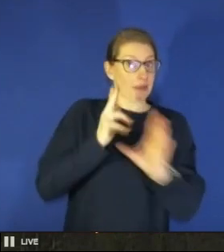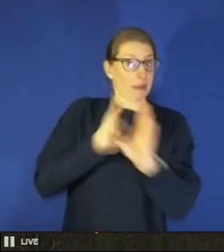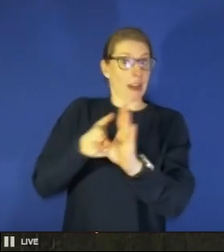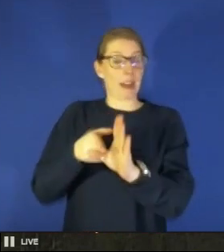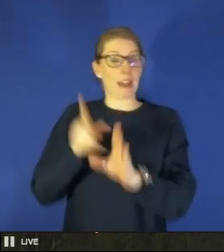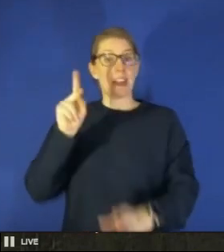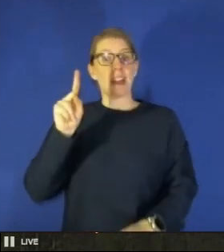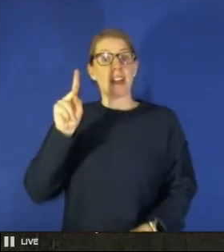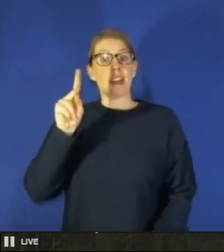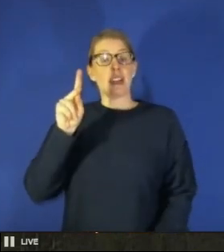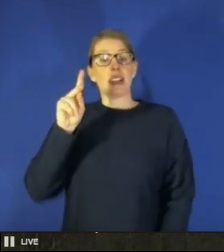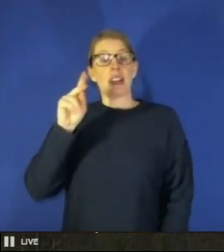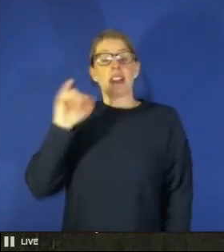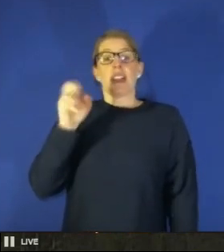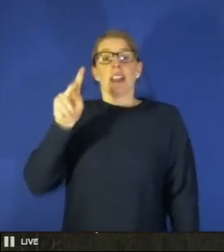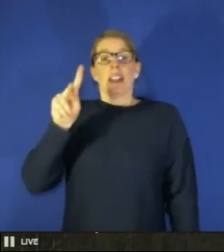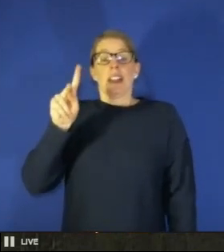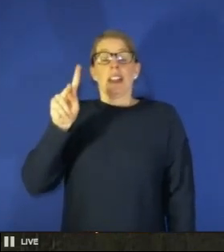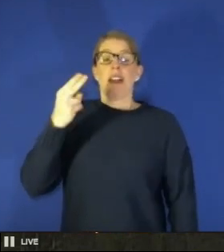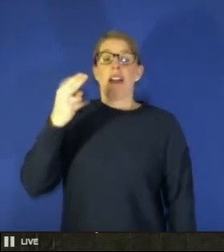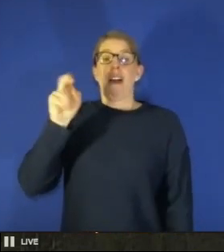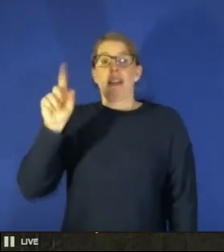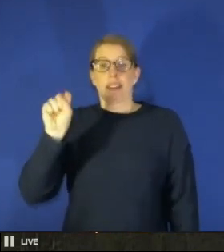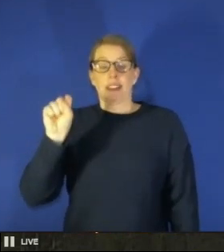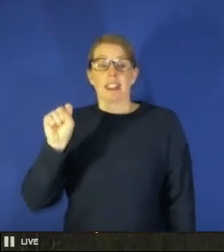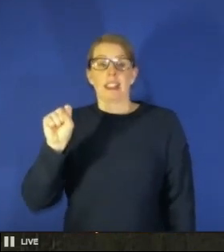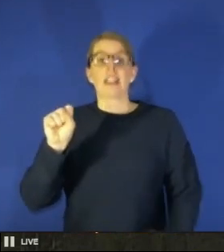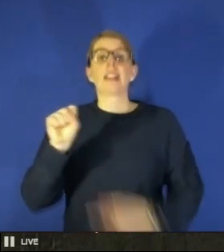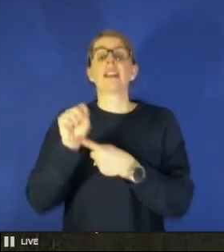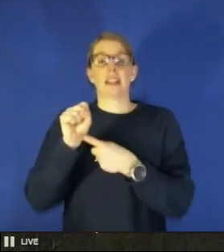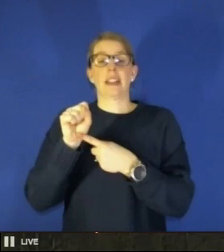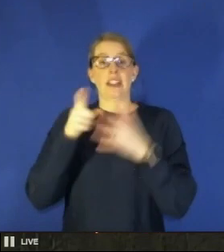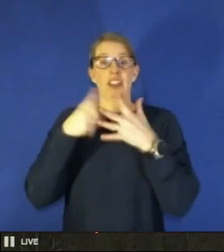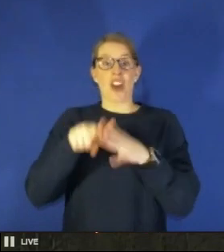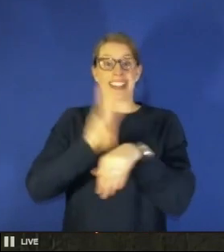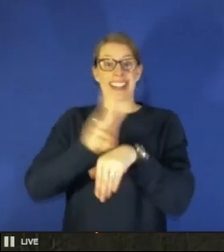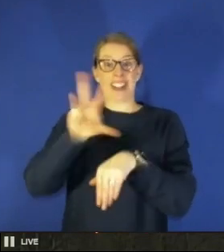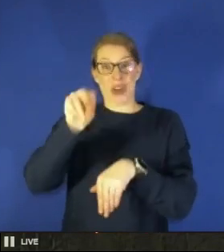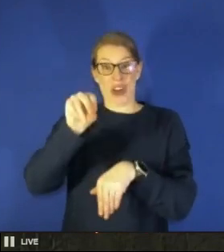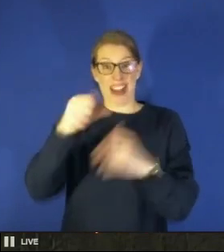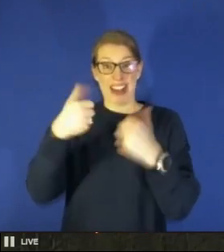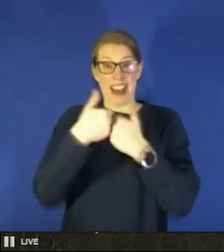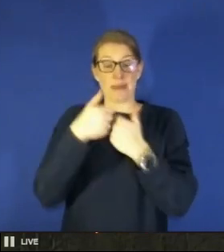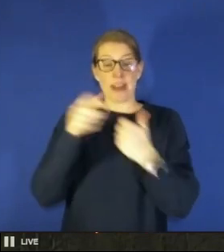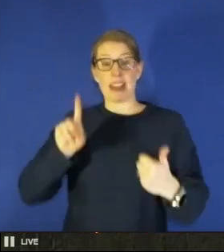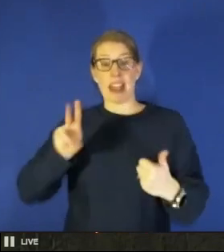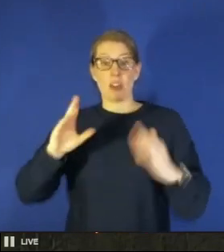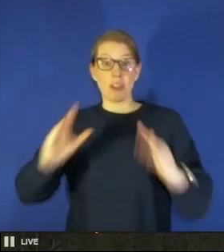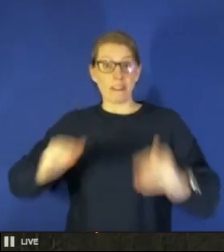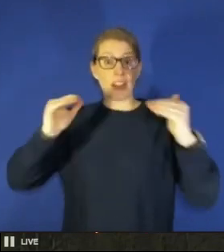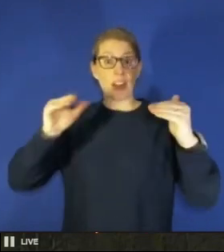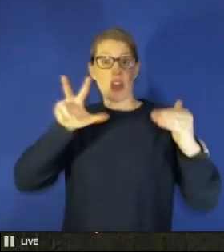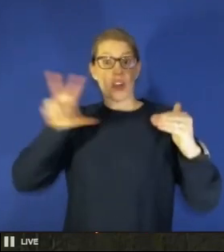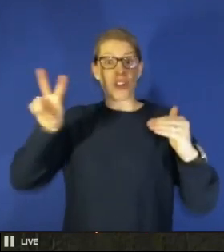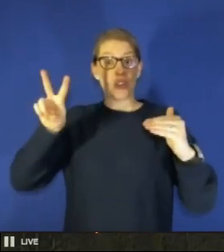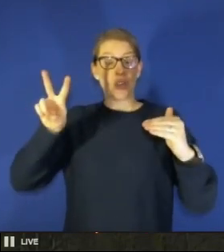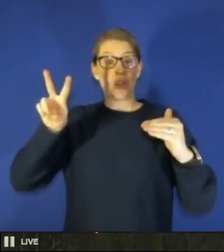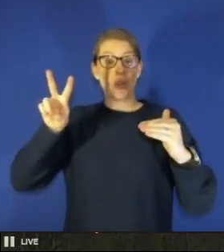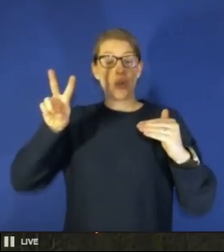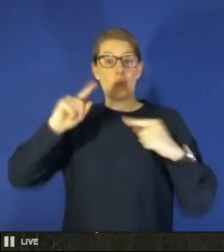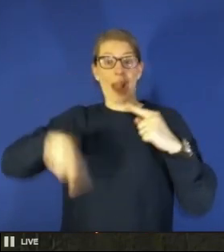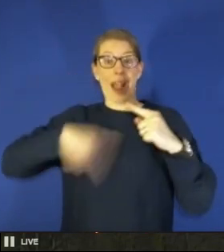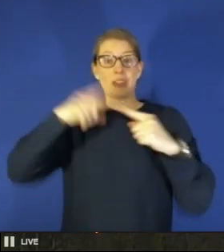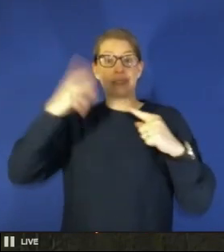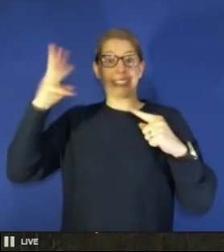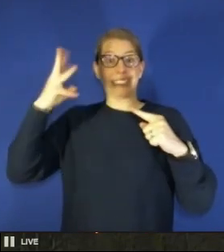seed Providence tonight in the Sweet 16. Tip-off is set for 6:30. KU has advanced to 32 rounds of 16, 23